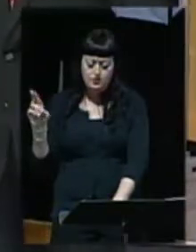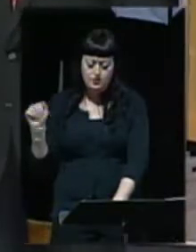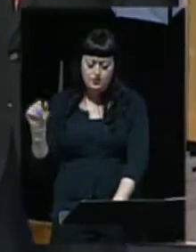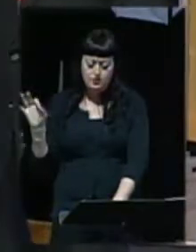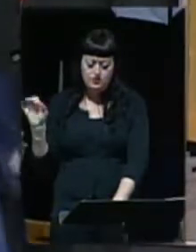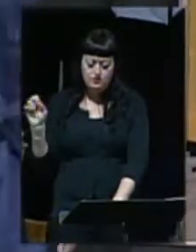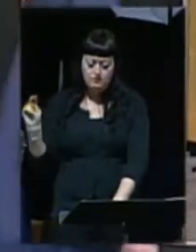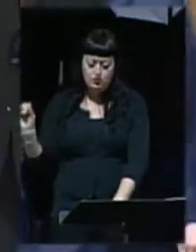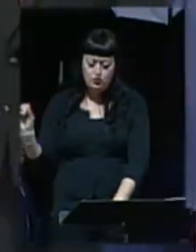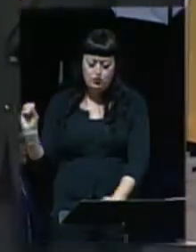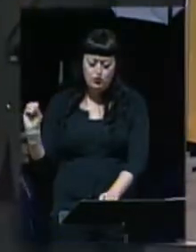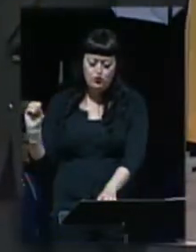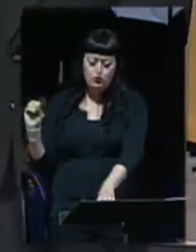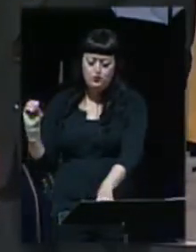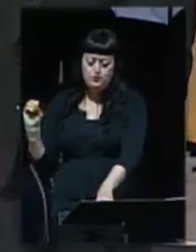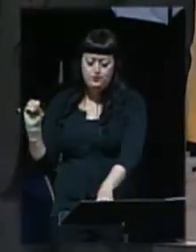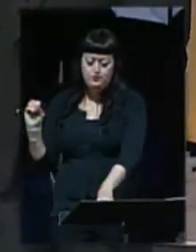Andrea Fenno.